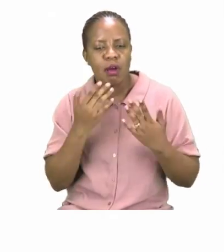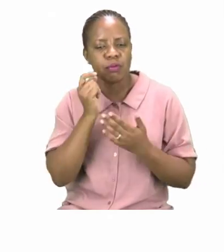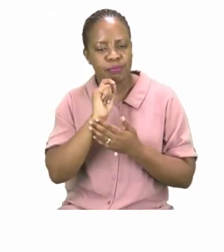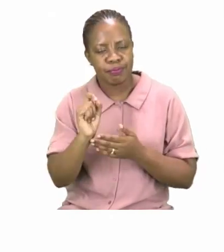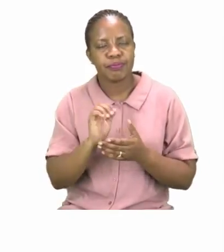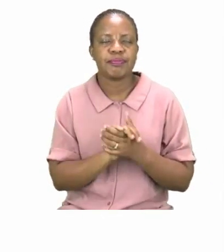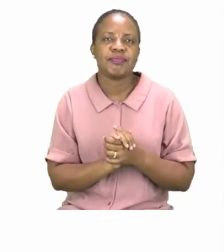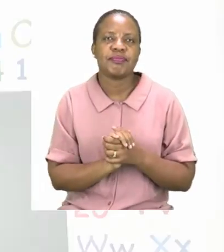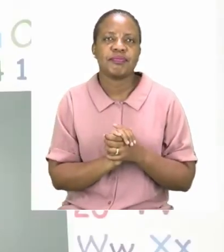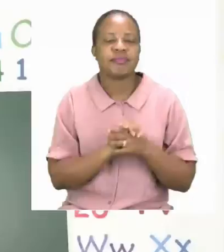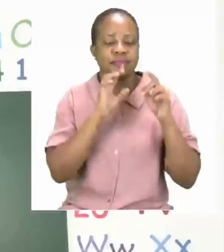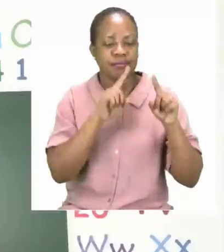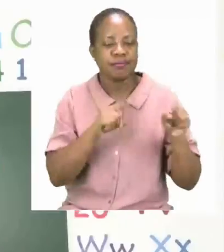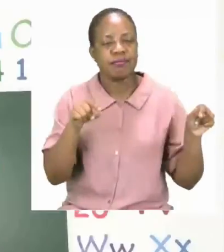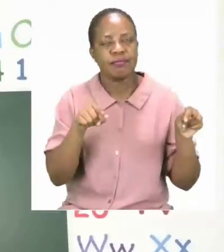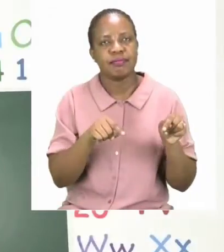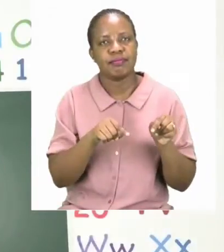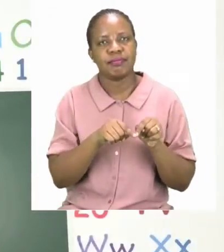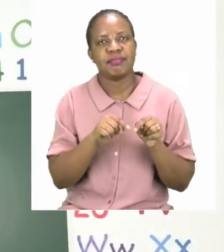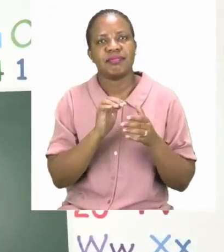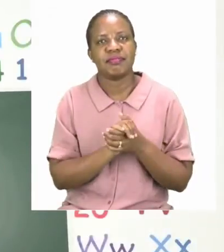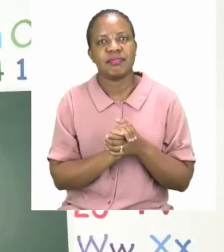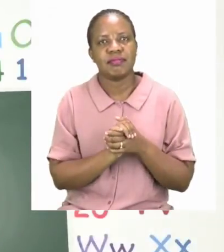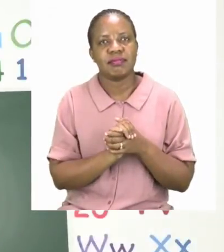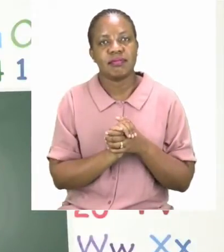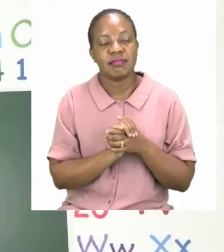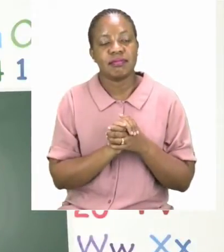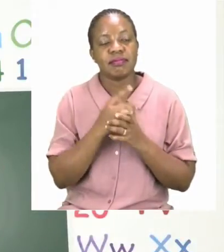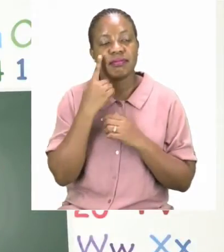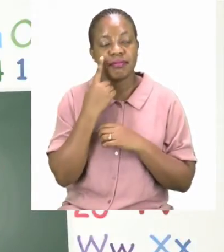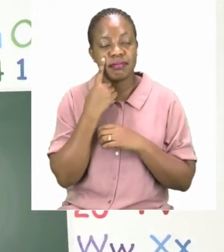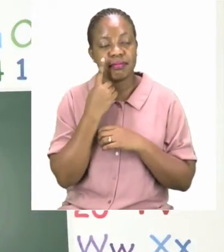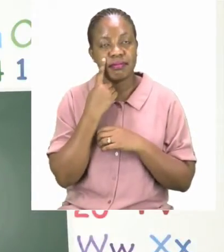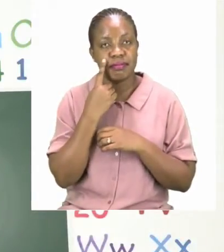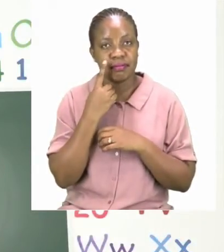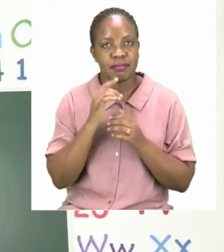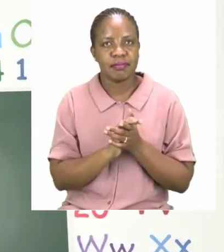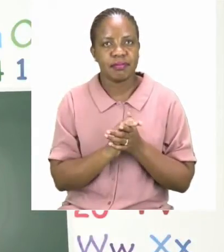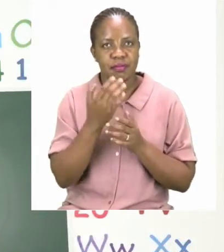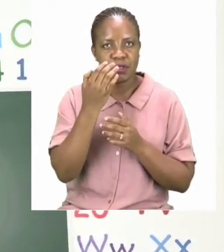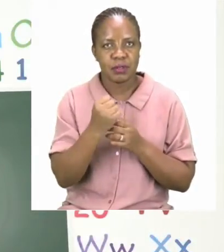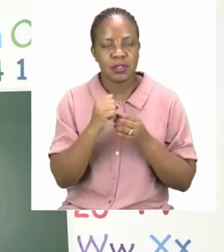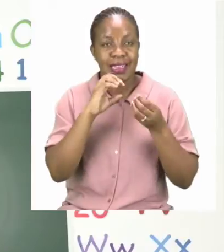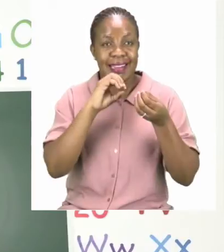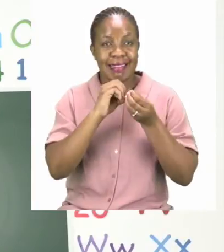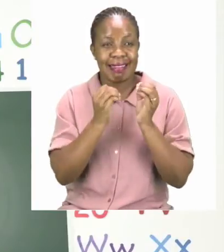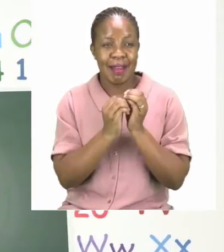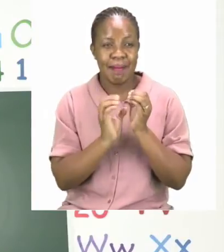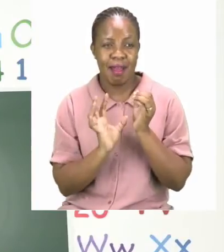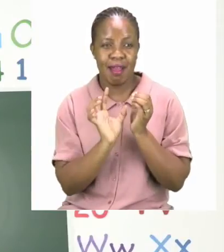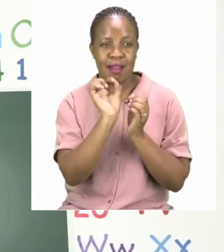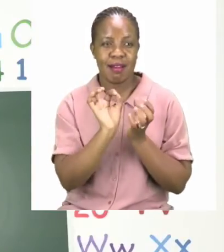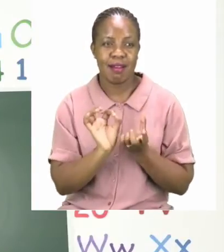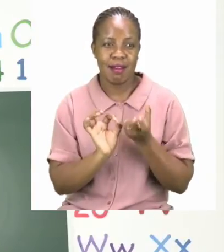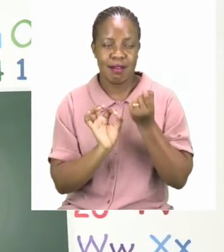look at the board. Now, if you look at the board, I have my number bond, the same one that's in your book for the